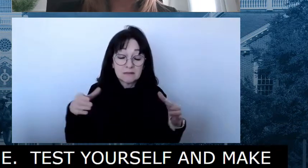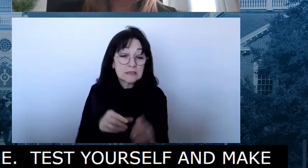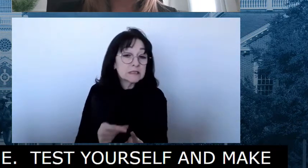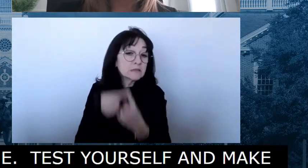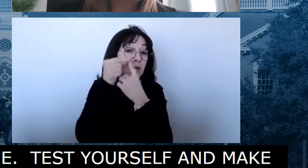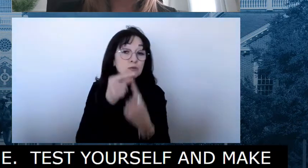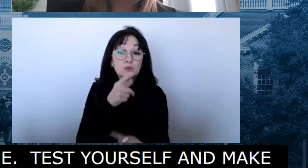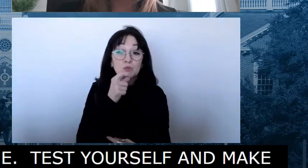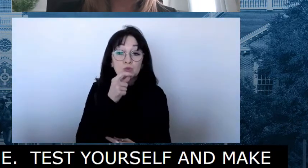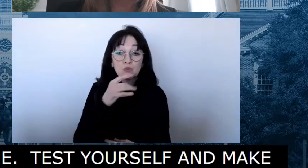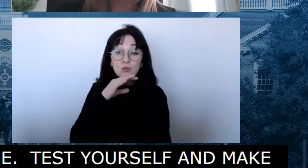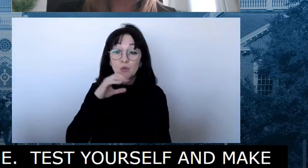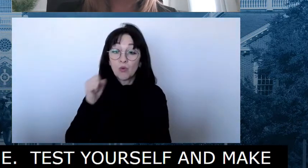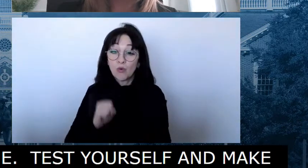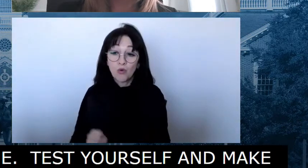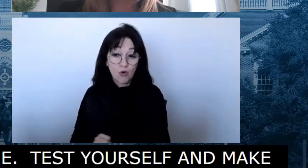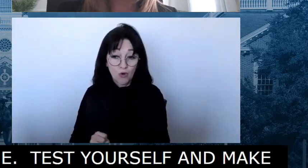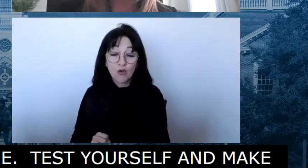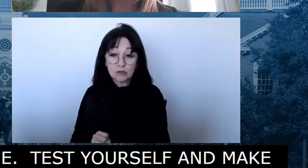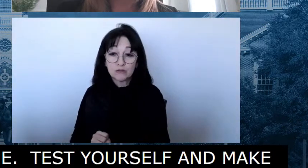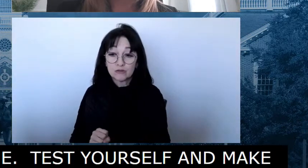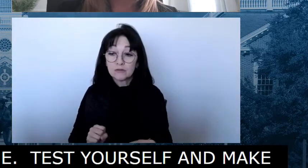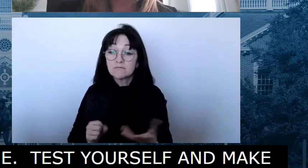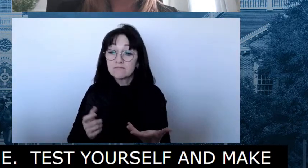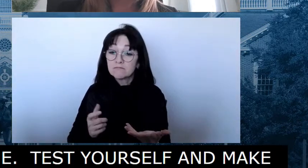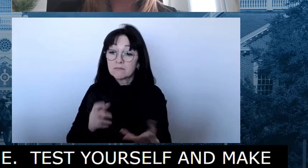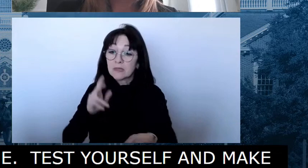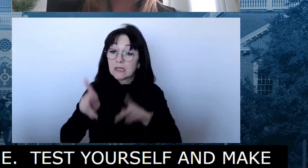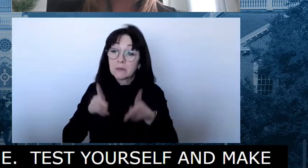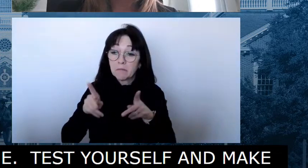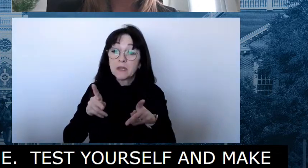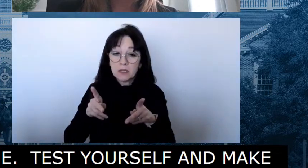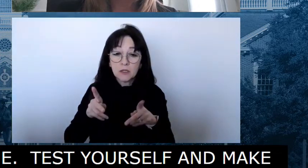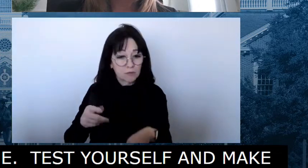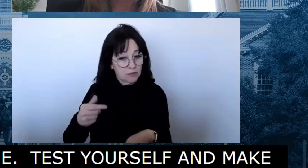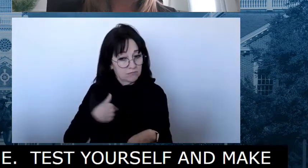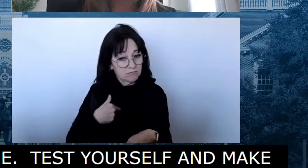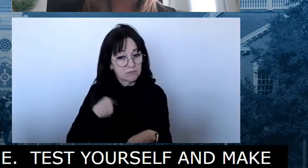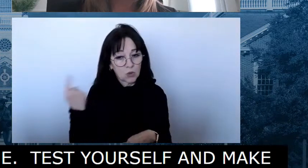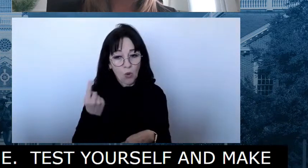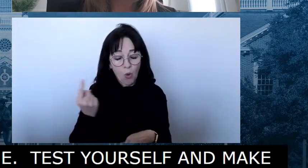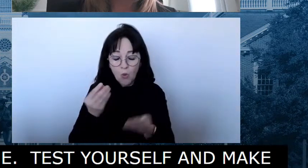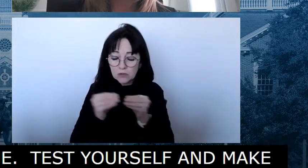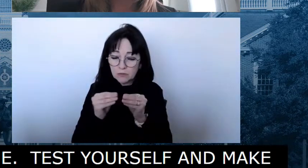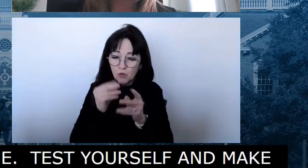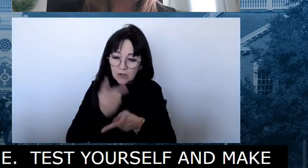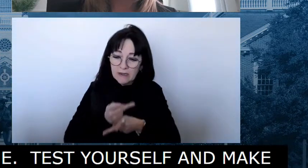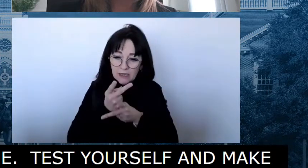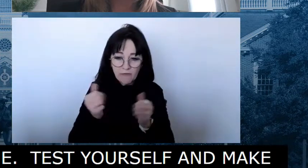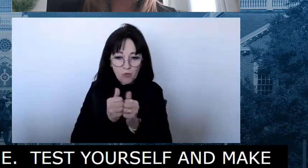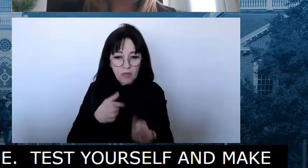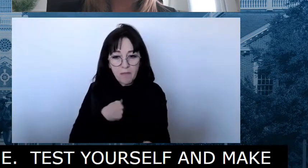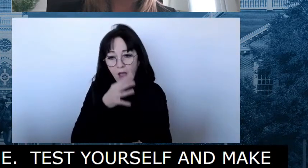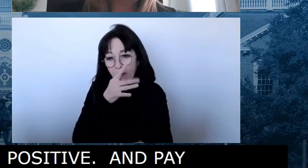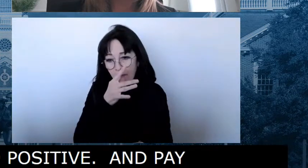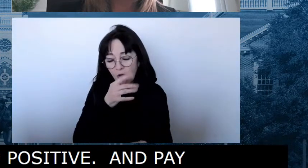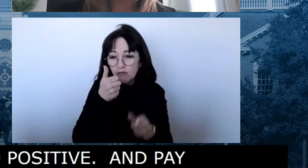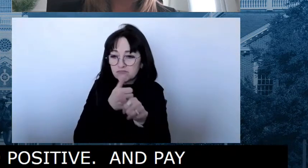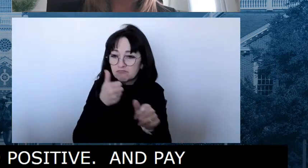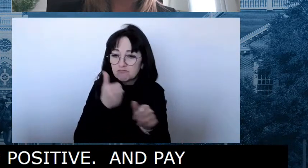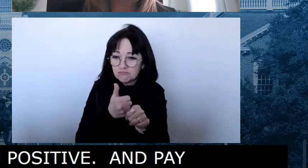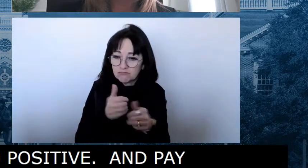members or friends. I'll pay special attention as I do to visitation with my mother and thinking about where I've